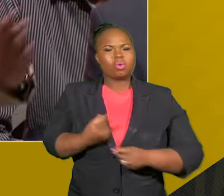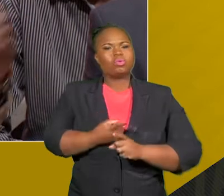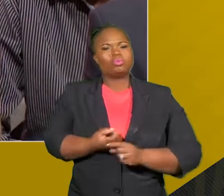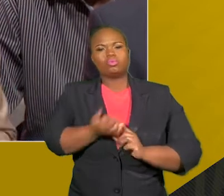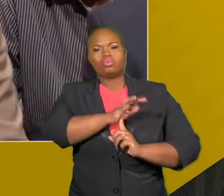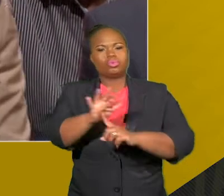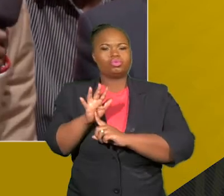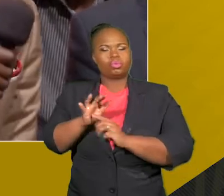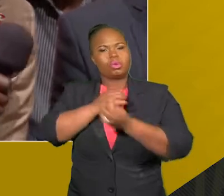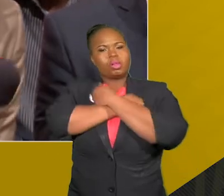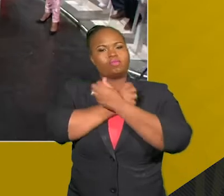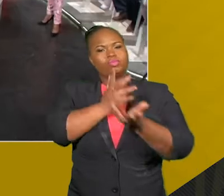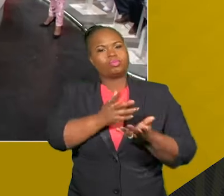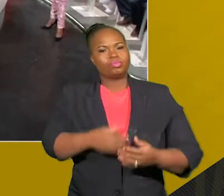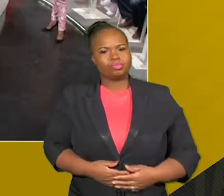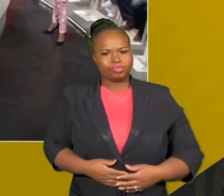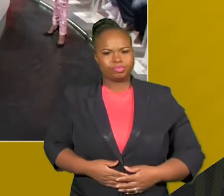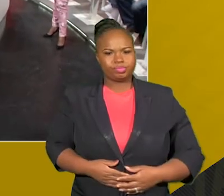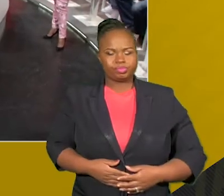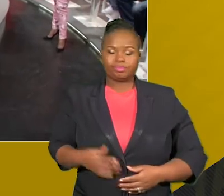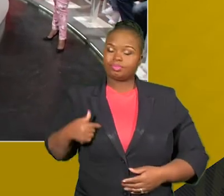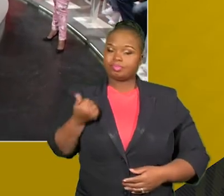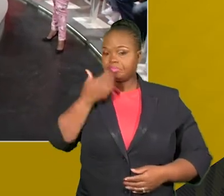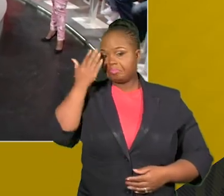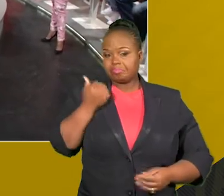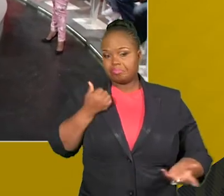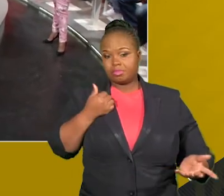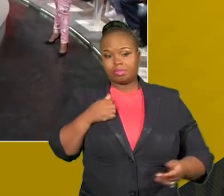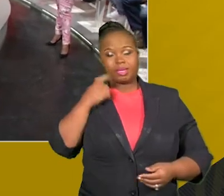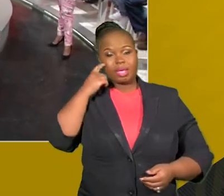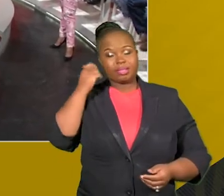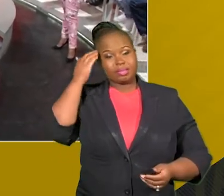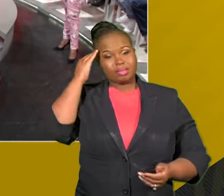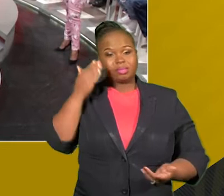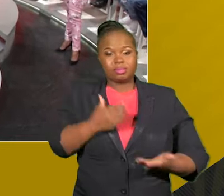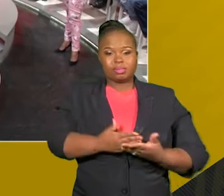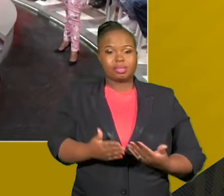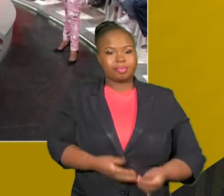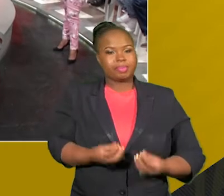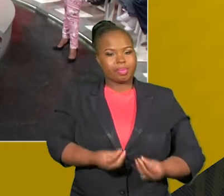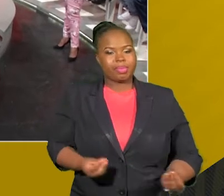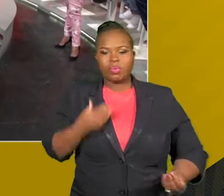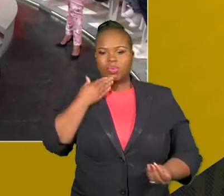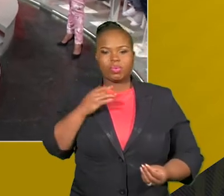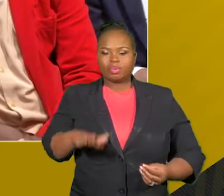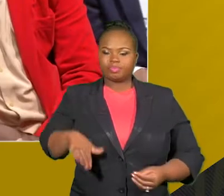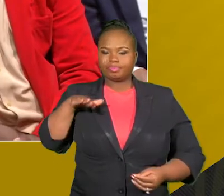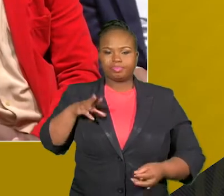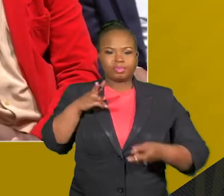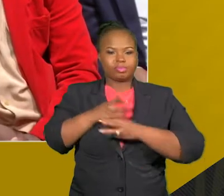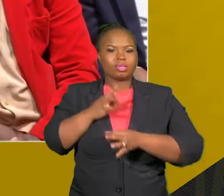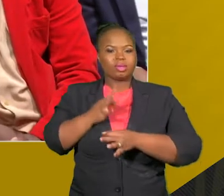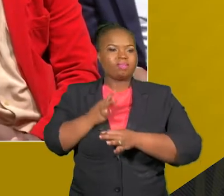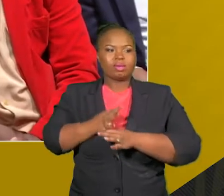leo ka mogolo tswalang ka ona. Okay, I don't know about this, Nicolette, but ngiyacabanga kuthenini kunabantwana abakhule ngaphandle kwababa and ngaso sonke isikhathi